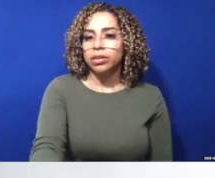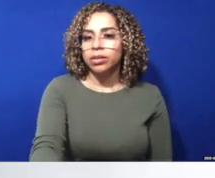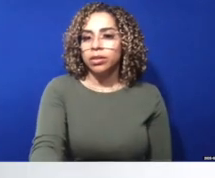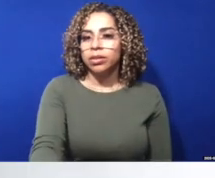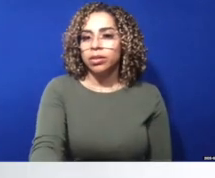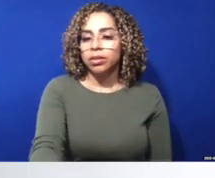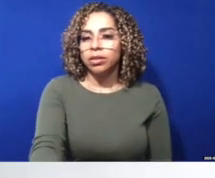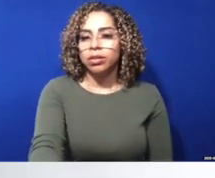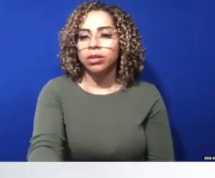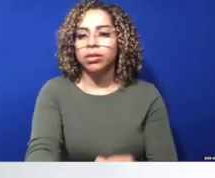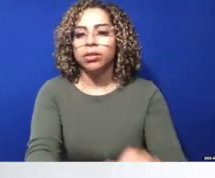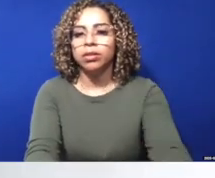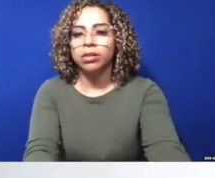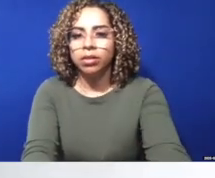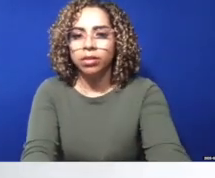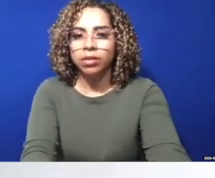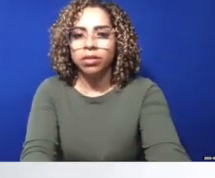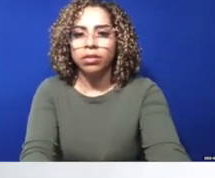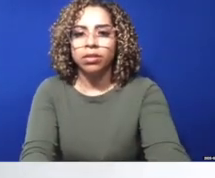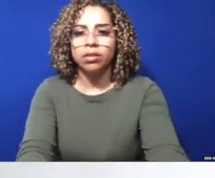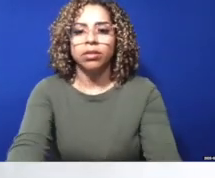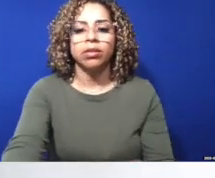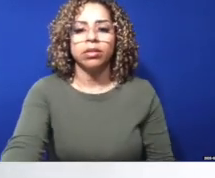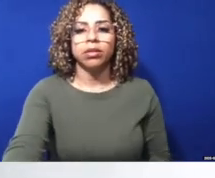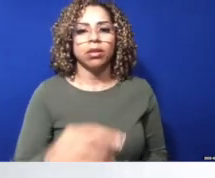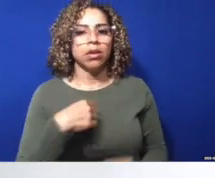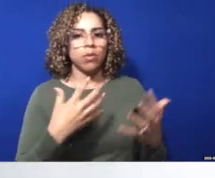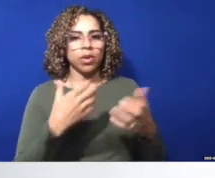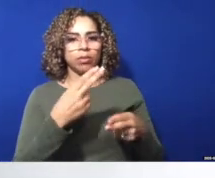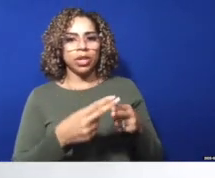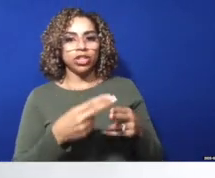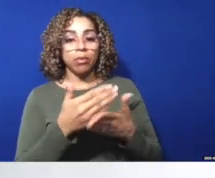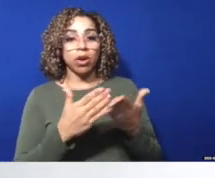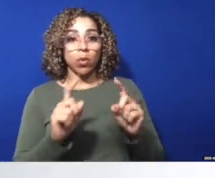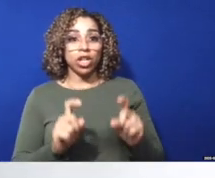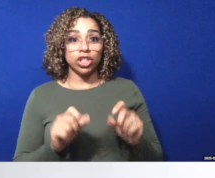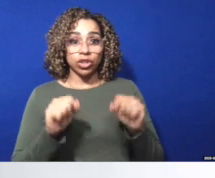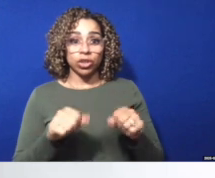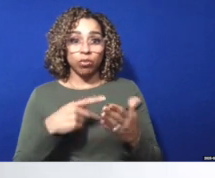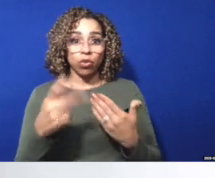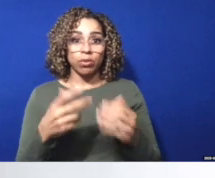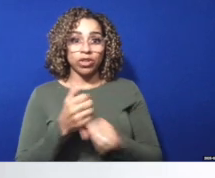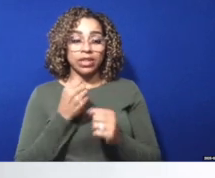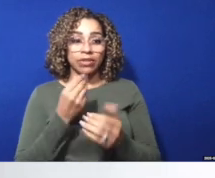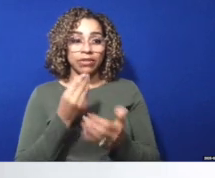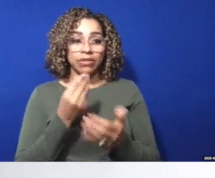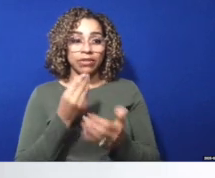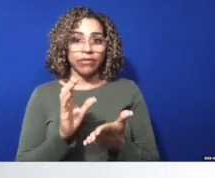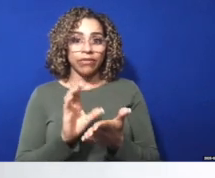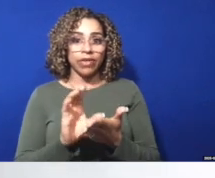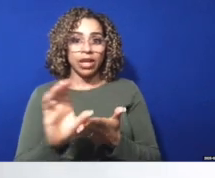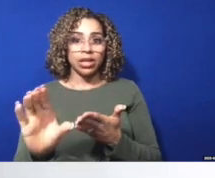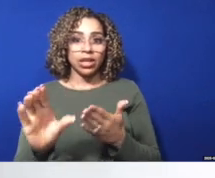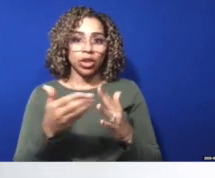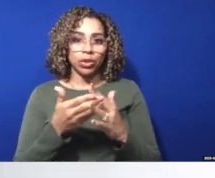Olivia. I just wanted to mention the part of the question about could the programs receive funding through